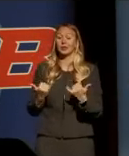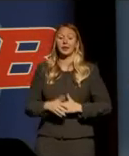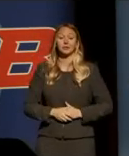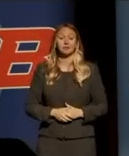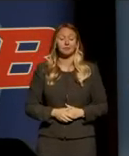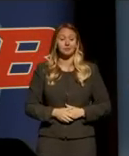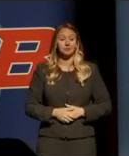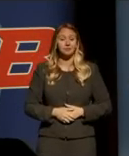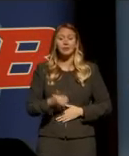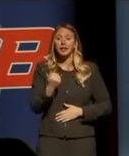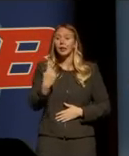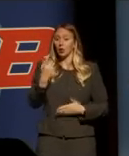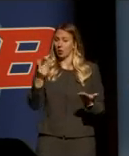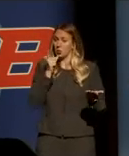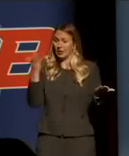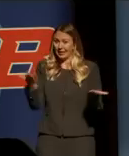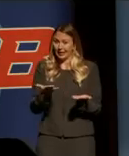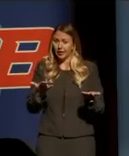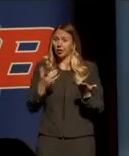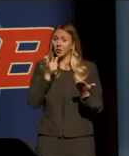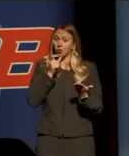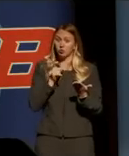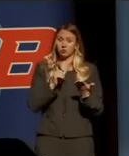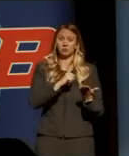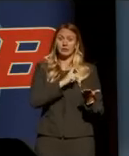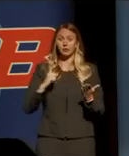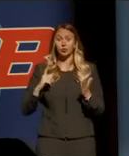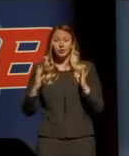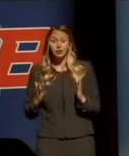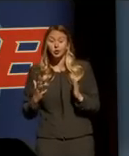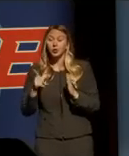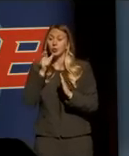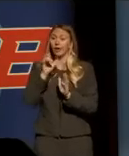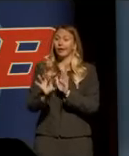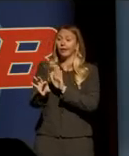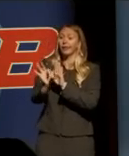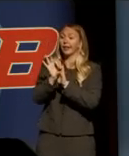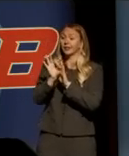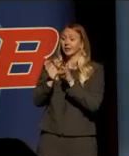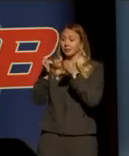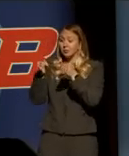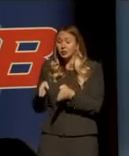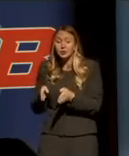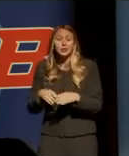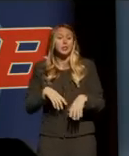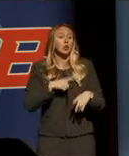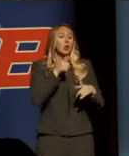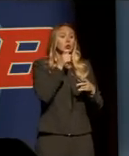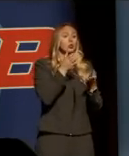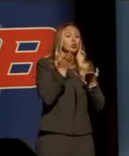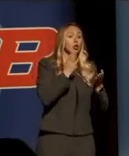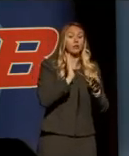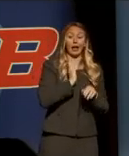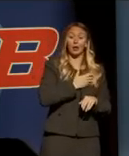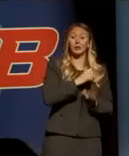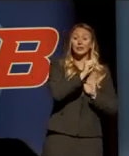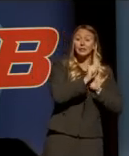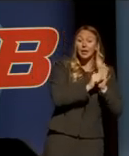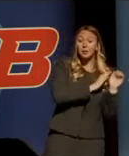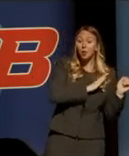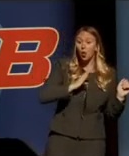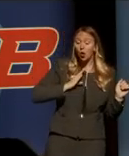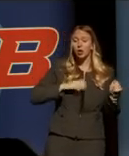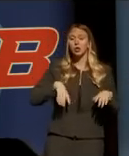who is an elected official, who serves on our state board, who serves public education, would you